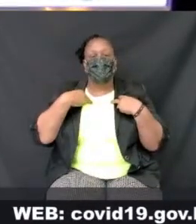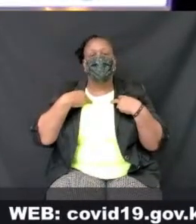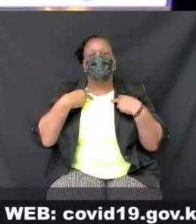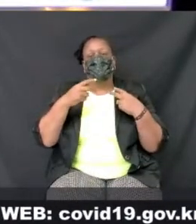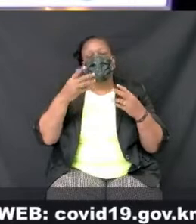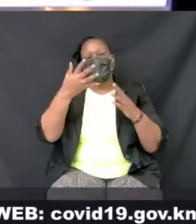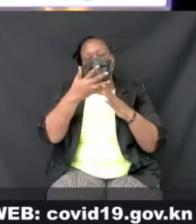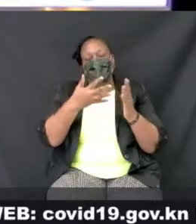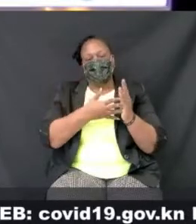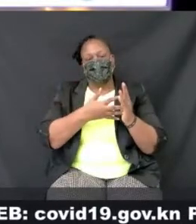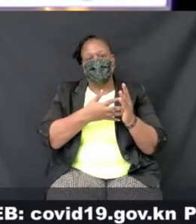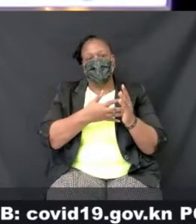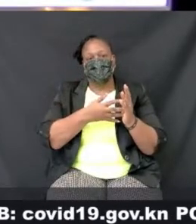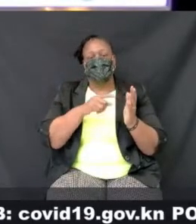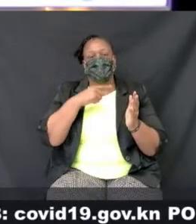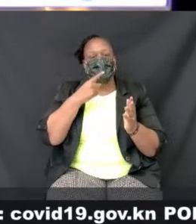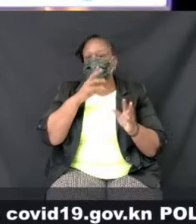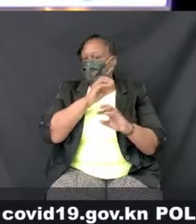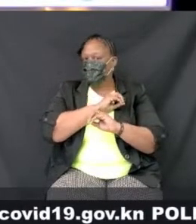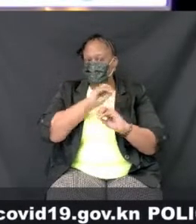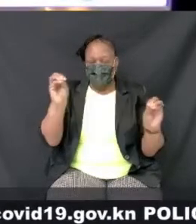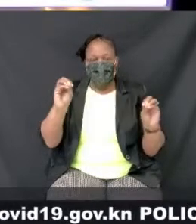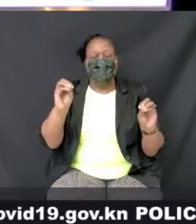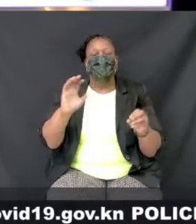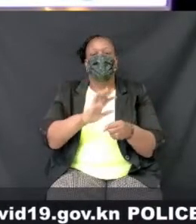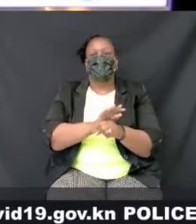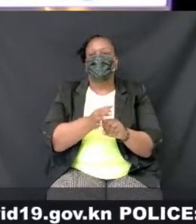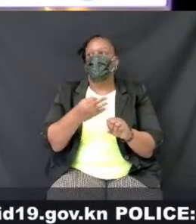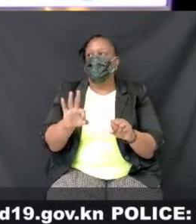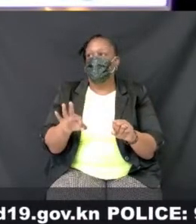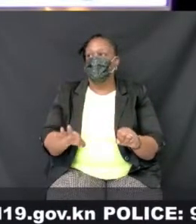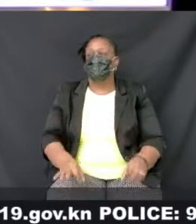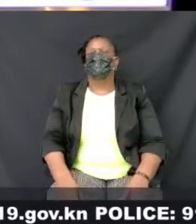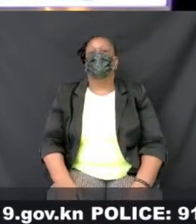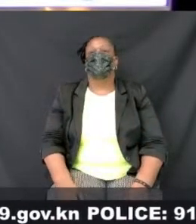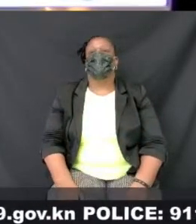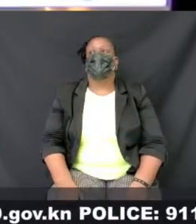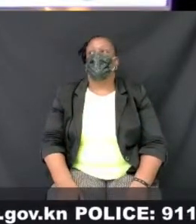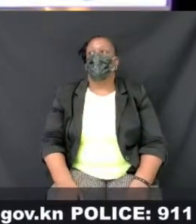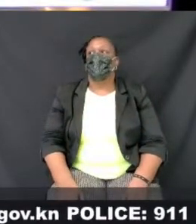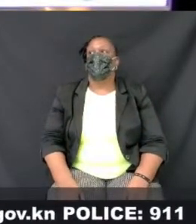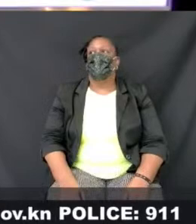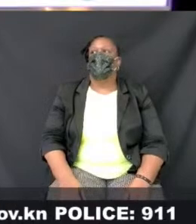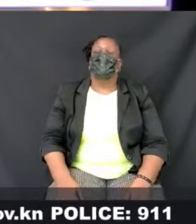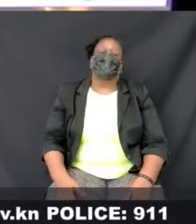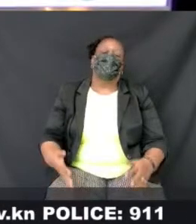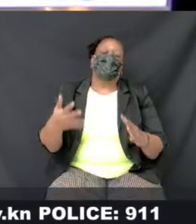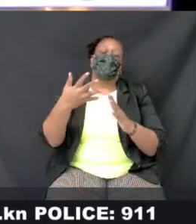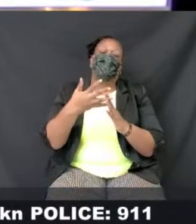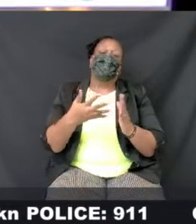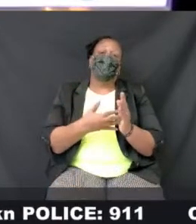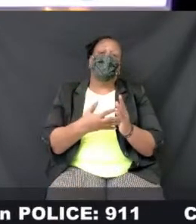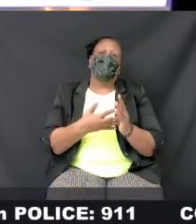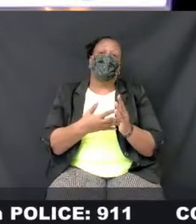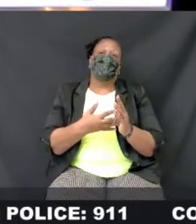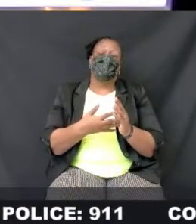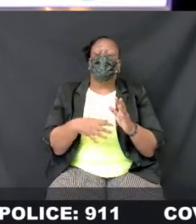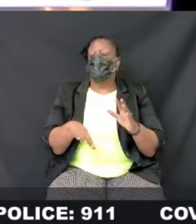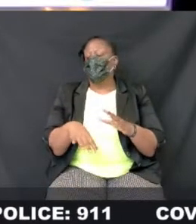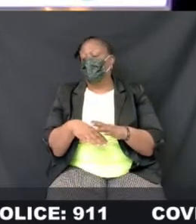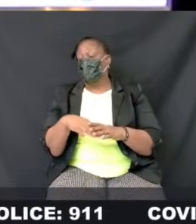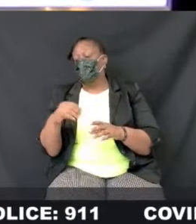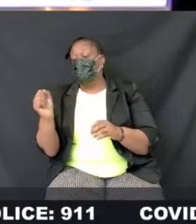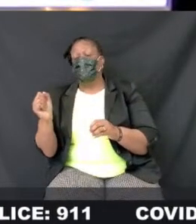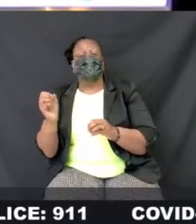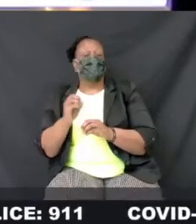test is just as good as the time when you took it, because you could walk out of the testing center having